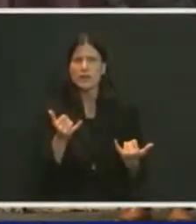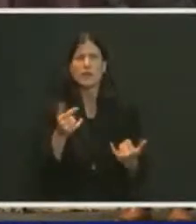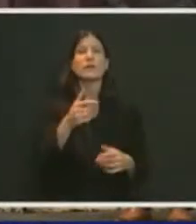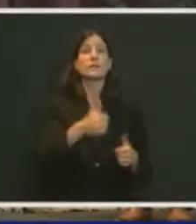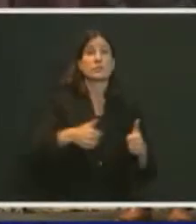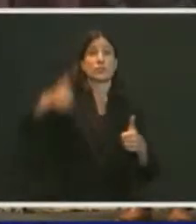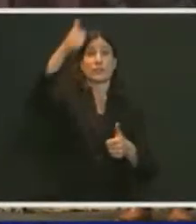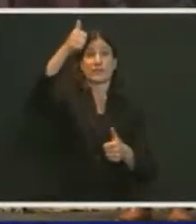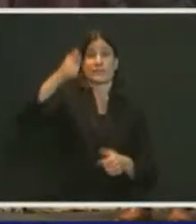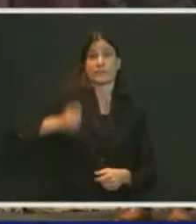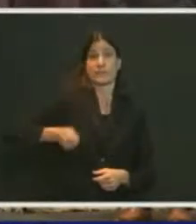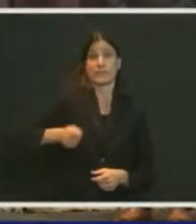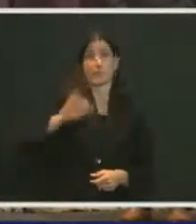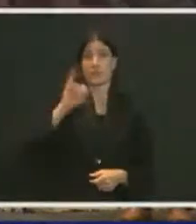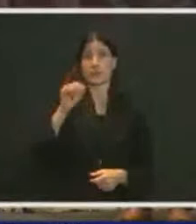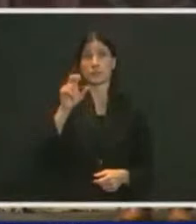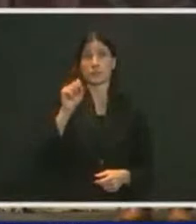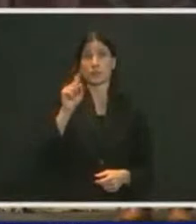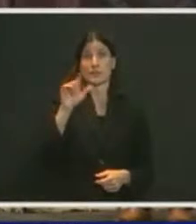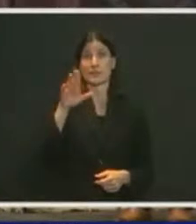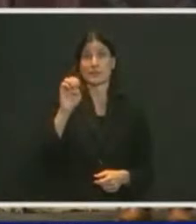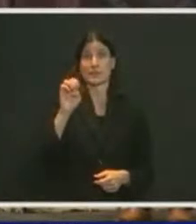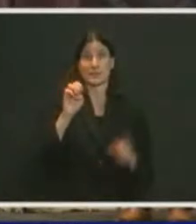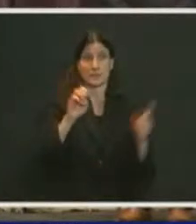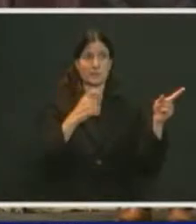Maybe you could enlighten. So it sounds like